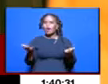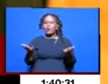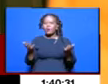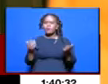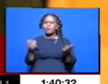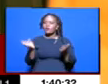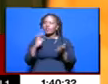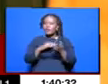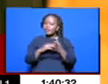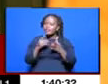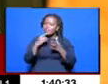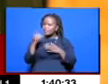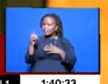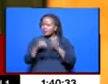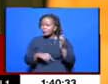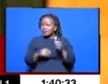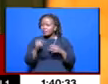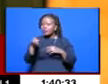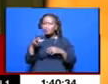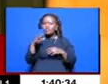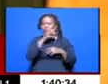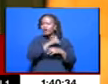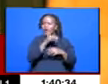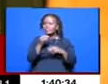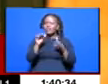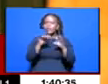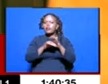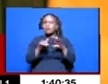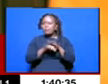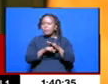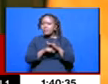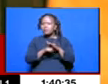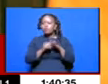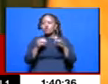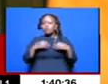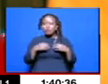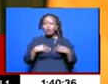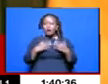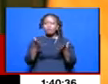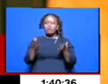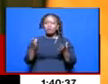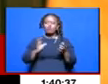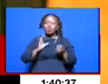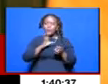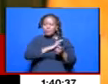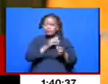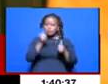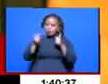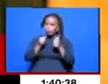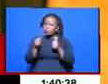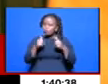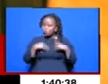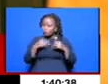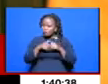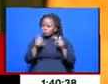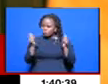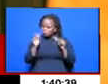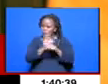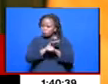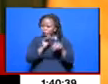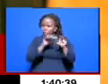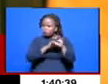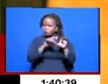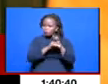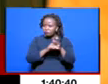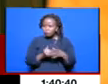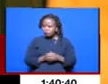say that it lacked quorum to undertake the tasks for which it was properly constituted? And